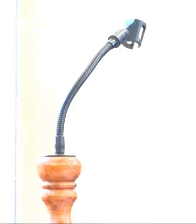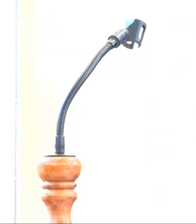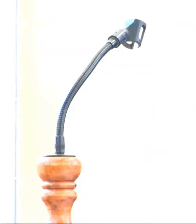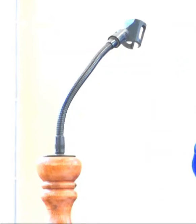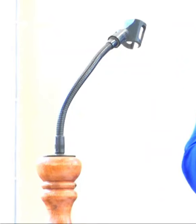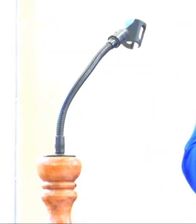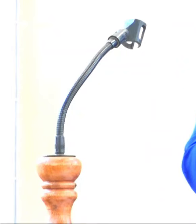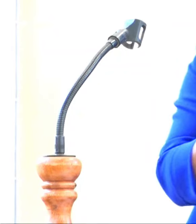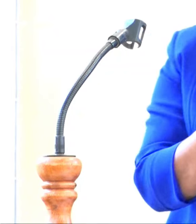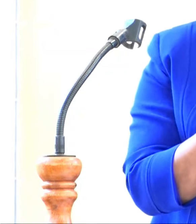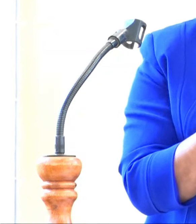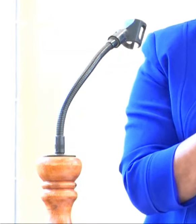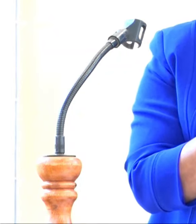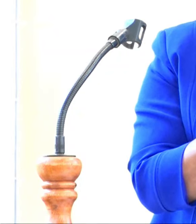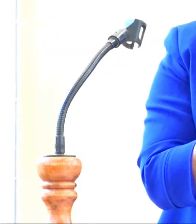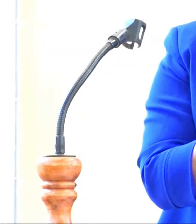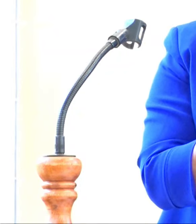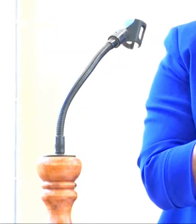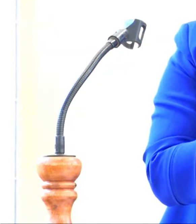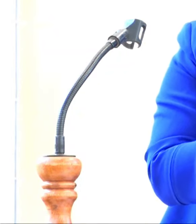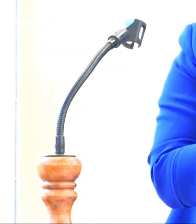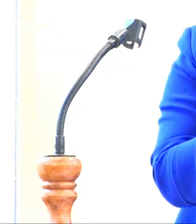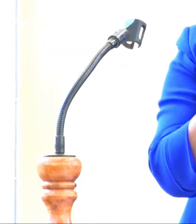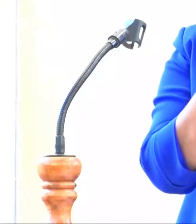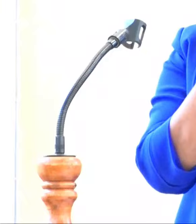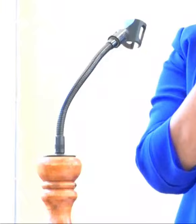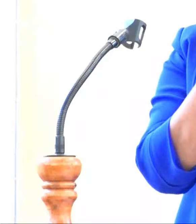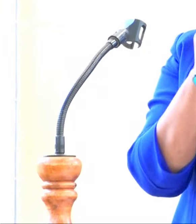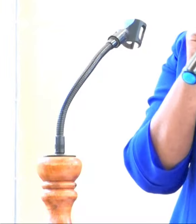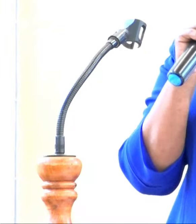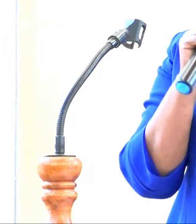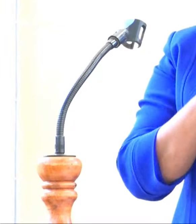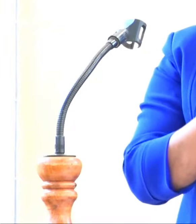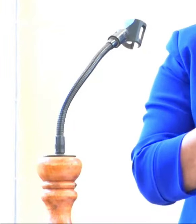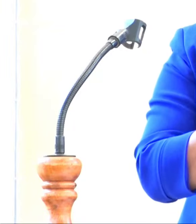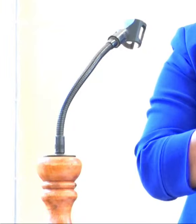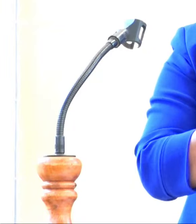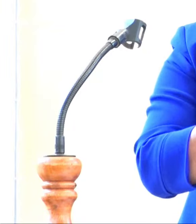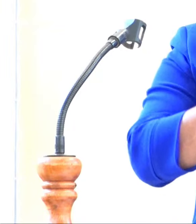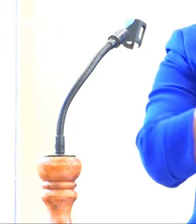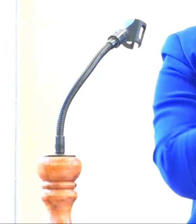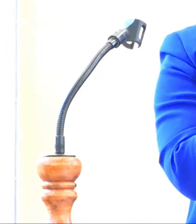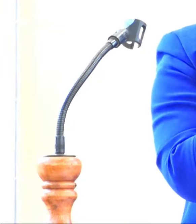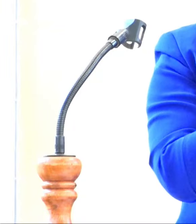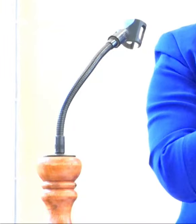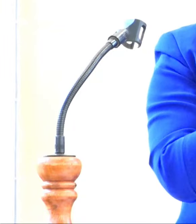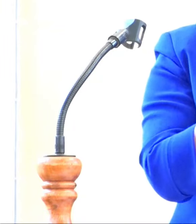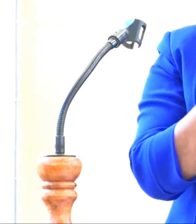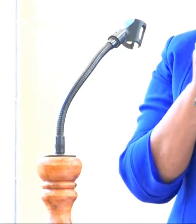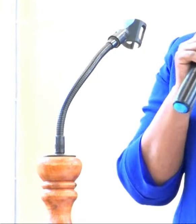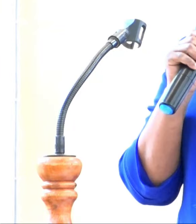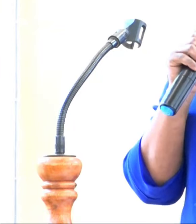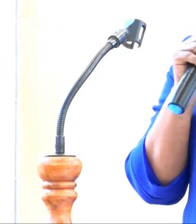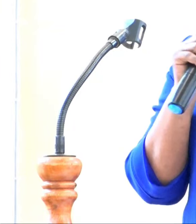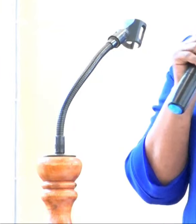There is this musician, and she was once a counselor. Alikuwa naitwa Monica Wamuga. She would come